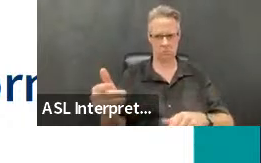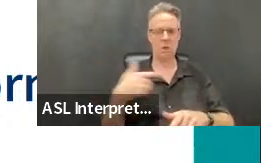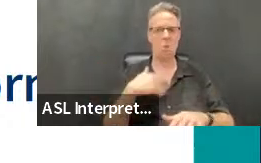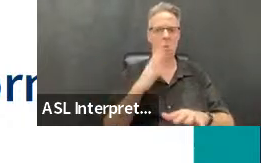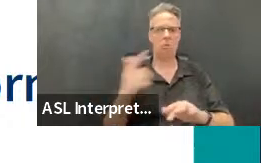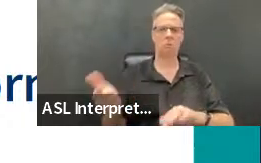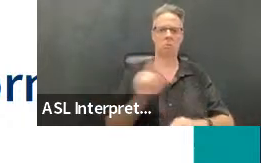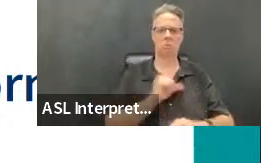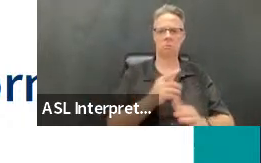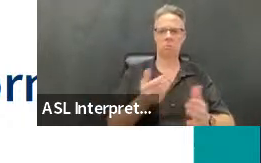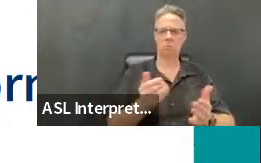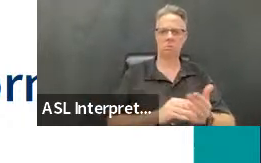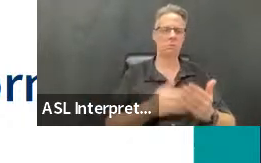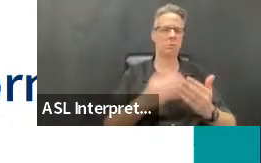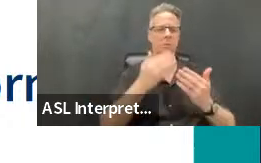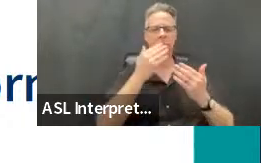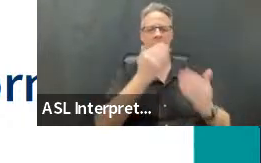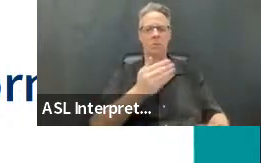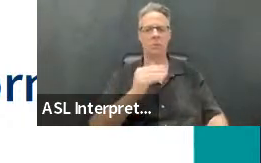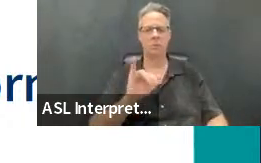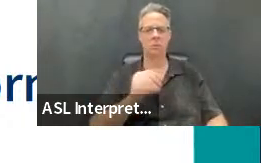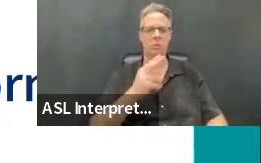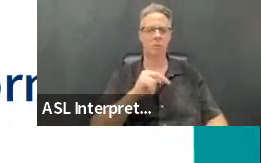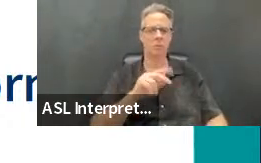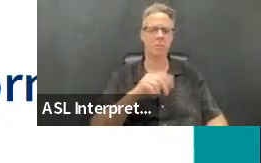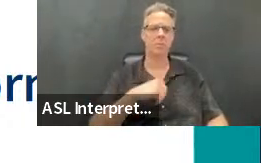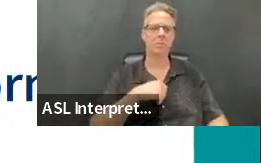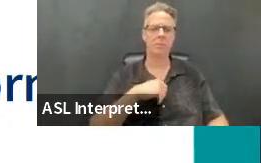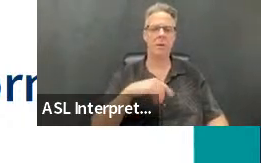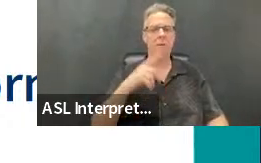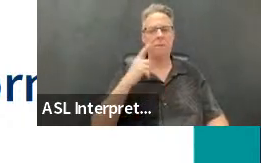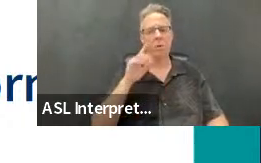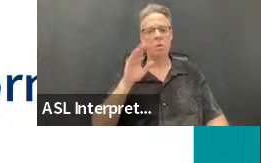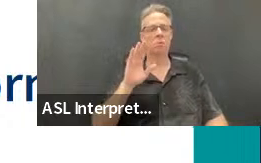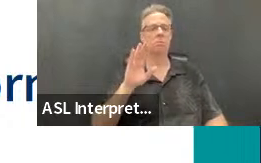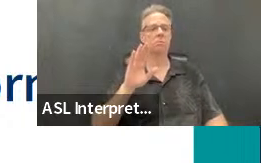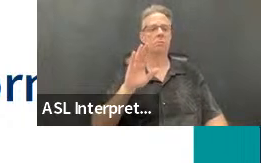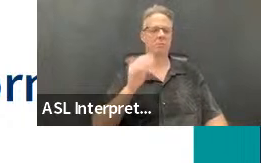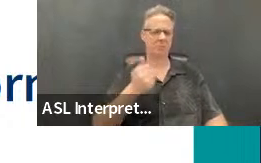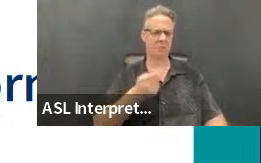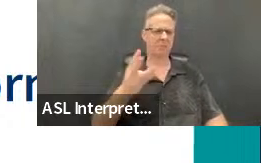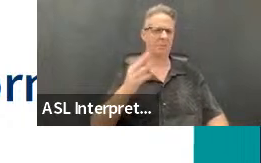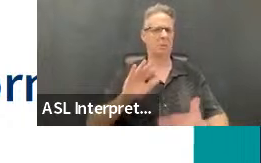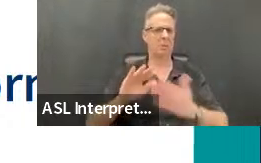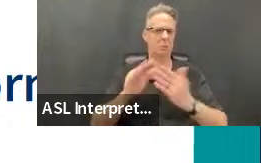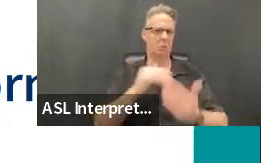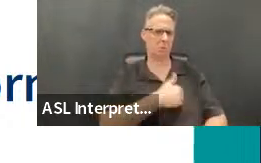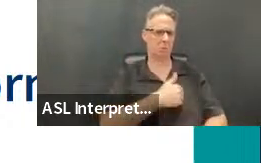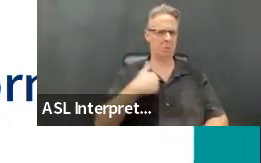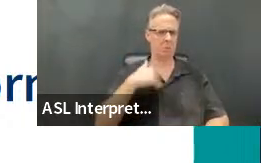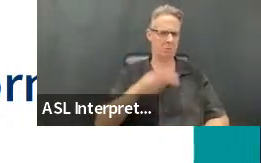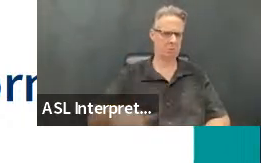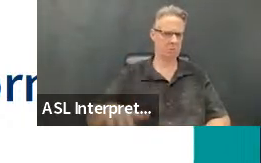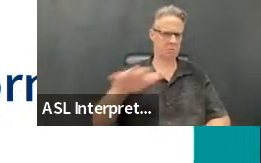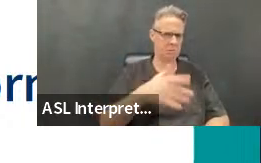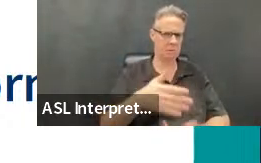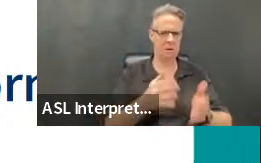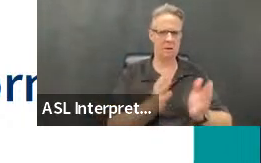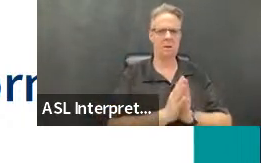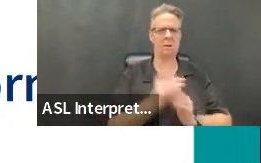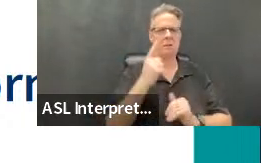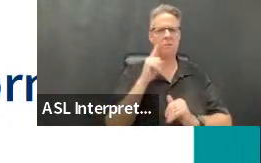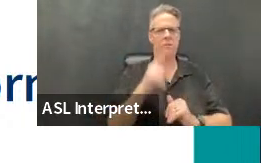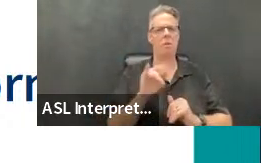this. Great. Thank you, Johnell. Just in response to a number of community members who have asked about the public